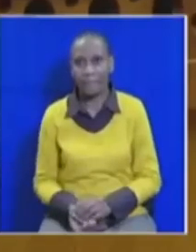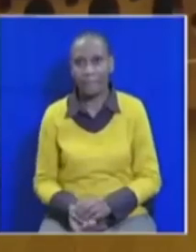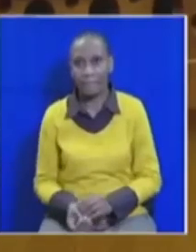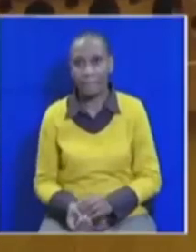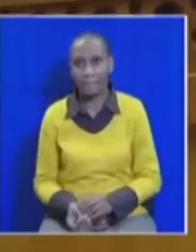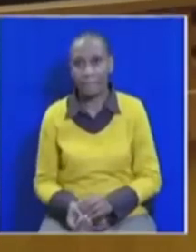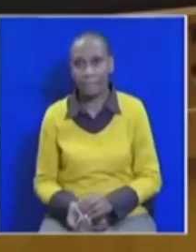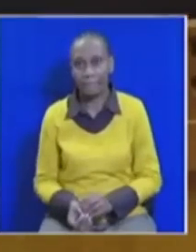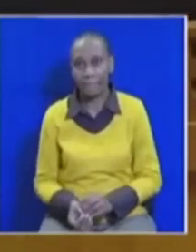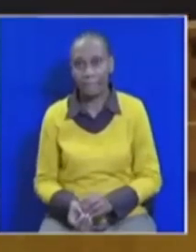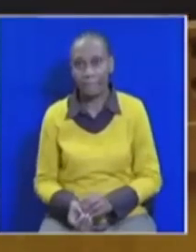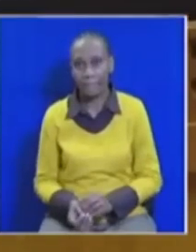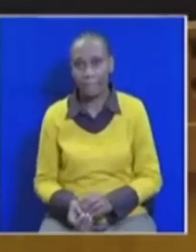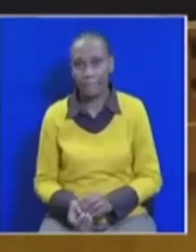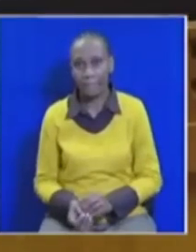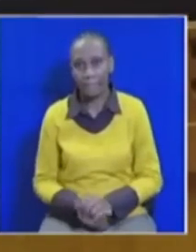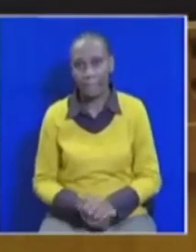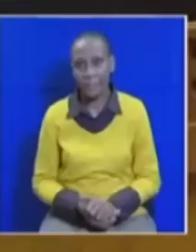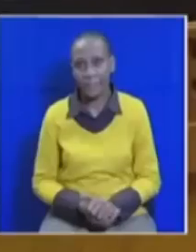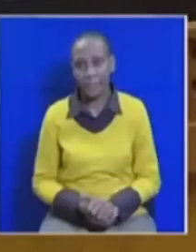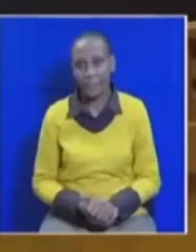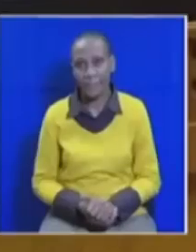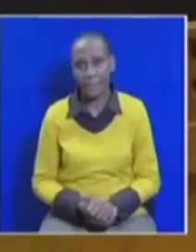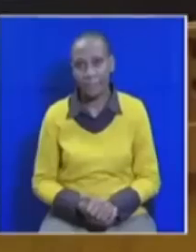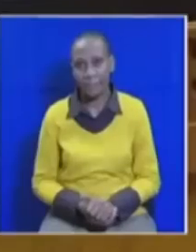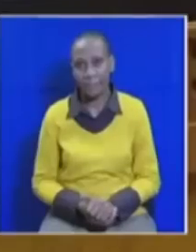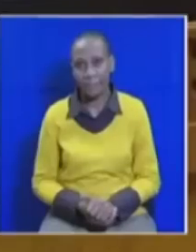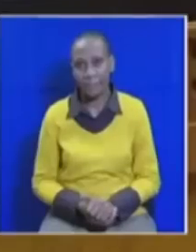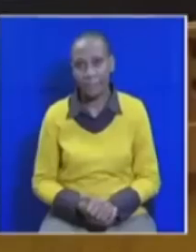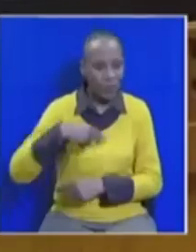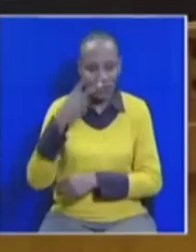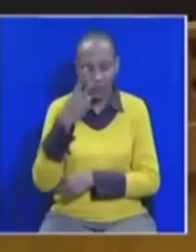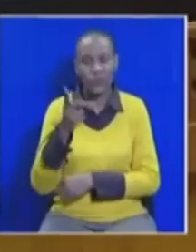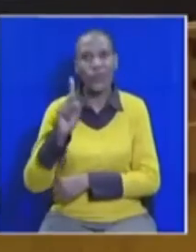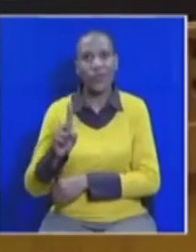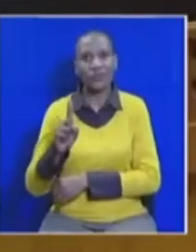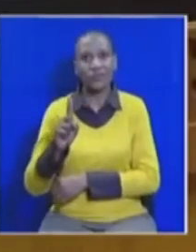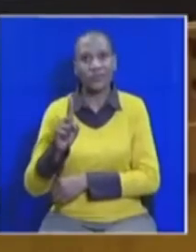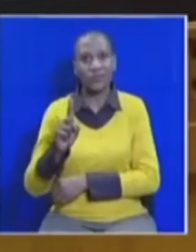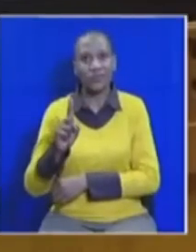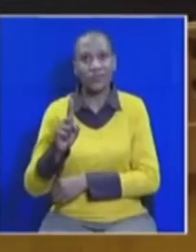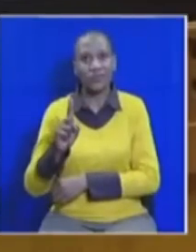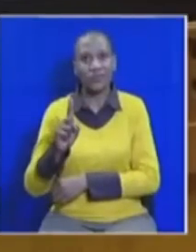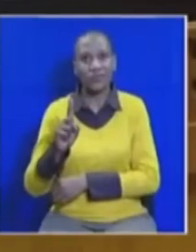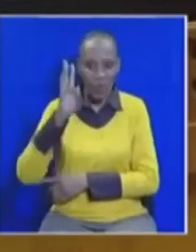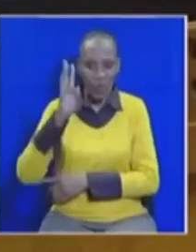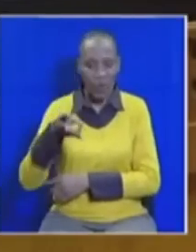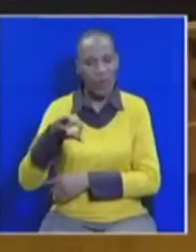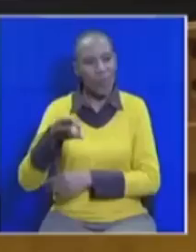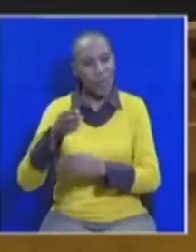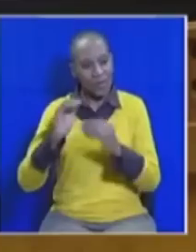When we were elected to Parliament, we swore an oath to defend and uphold